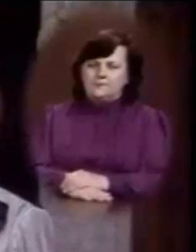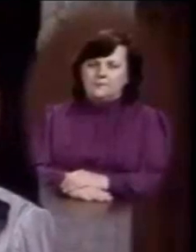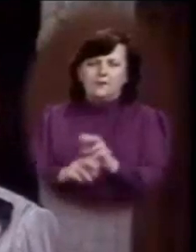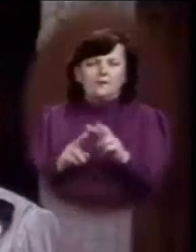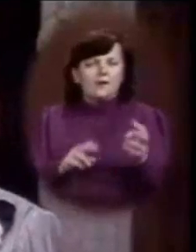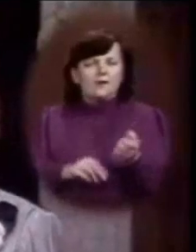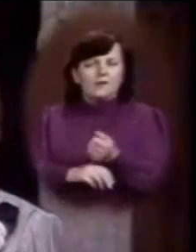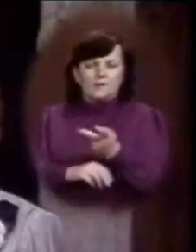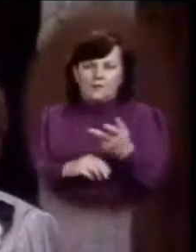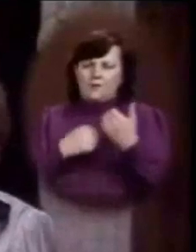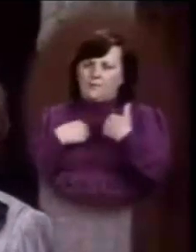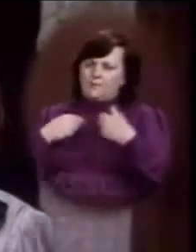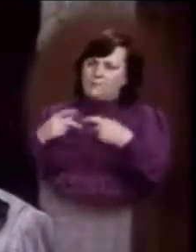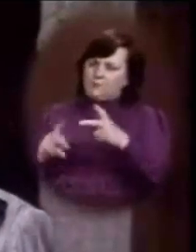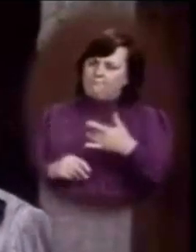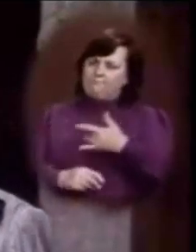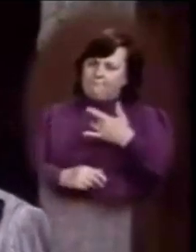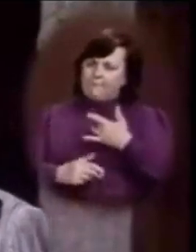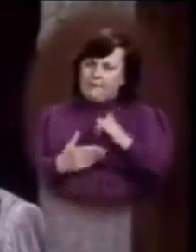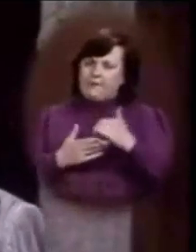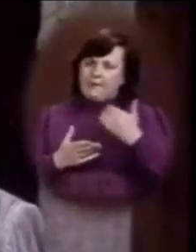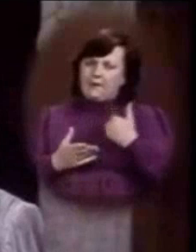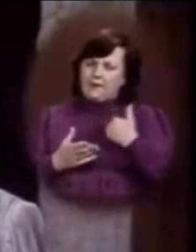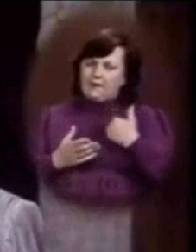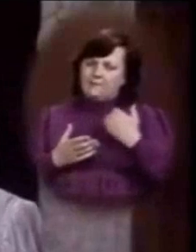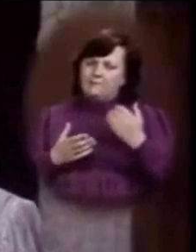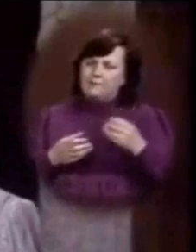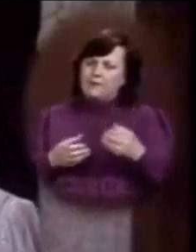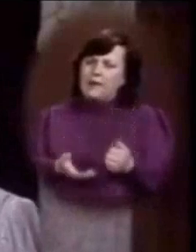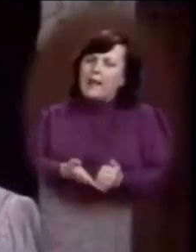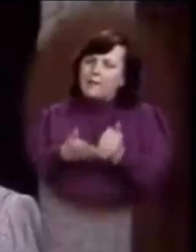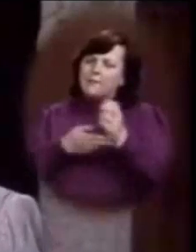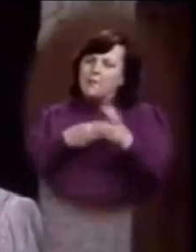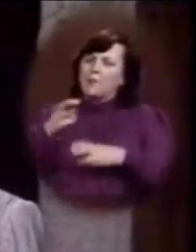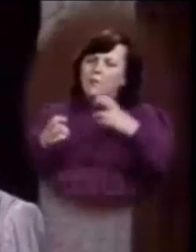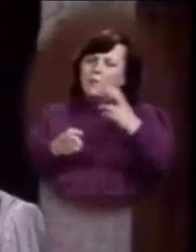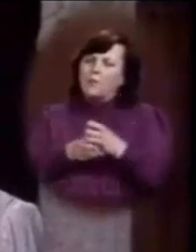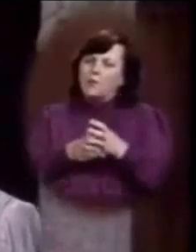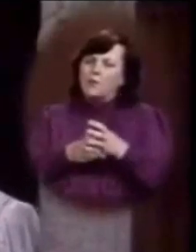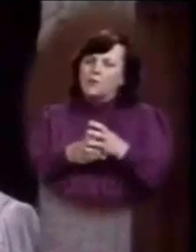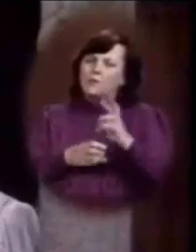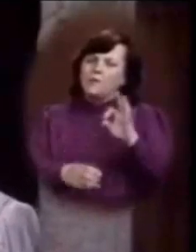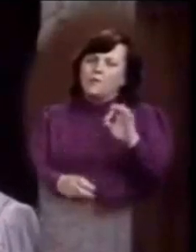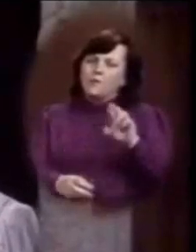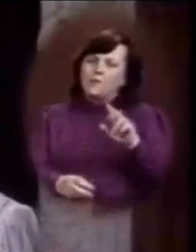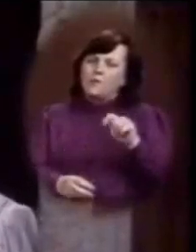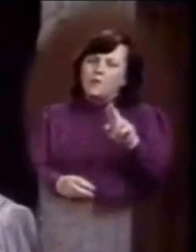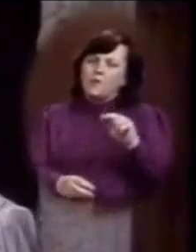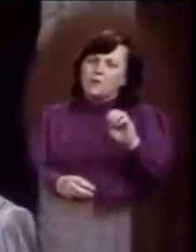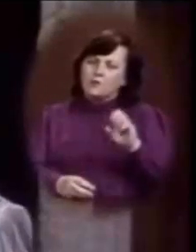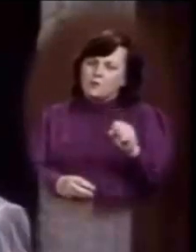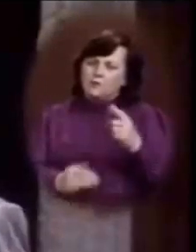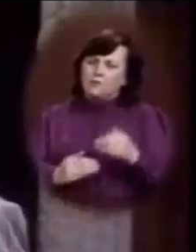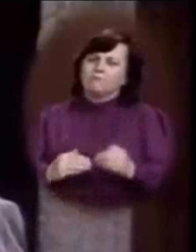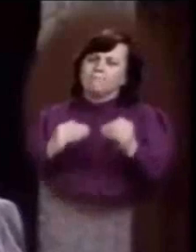Few have the privilege of feeling that they've moved the world's fortunes a step forward. He has done so and deserves